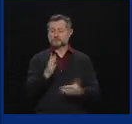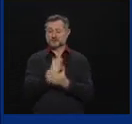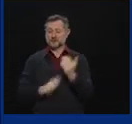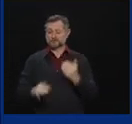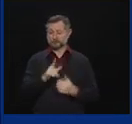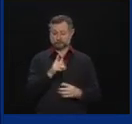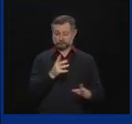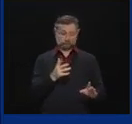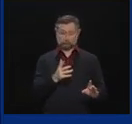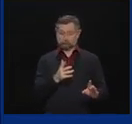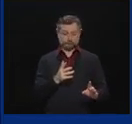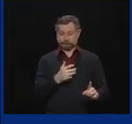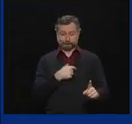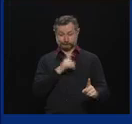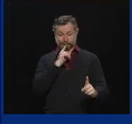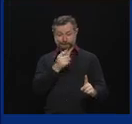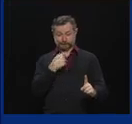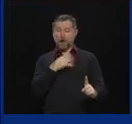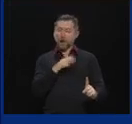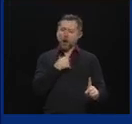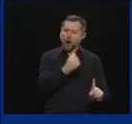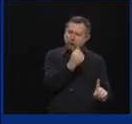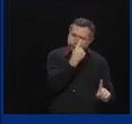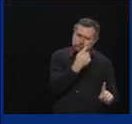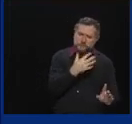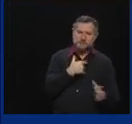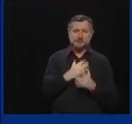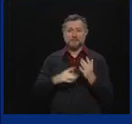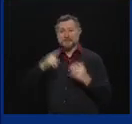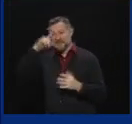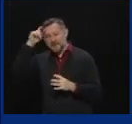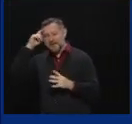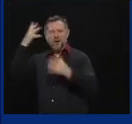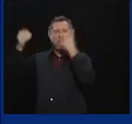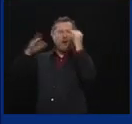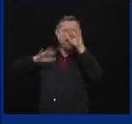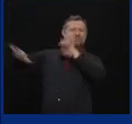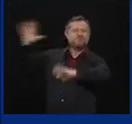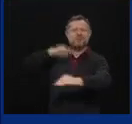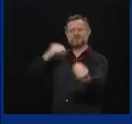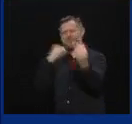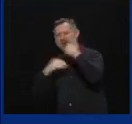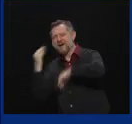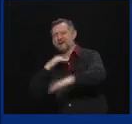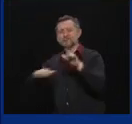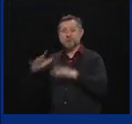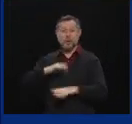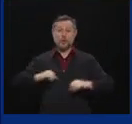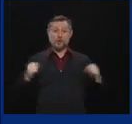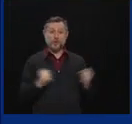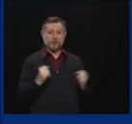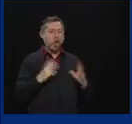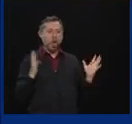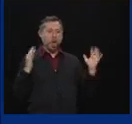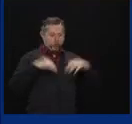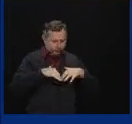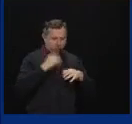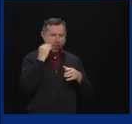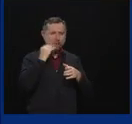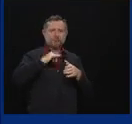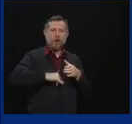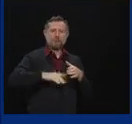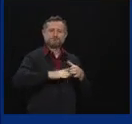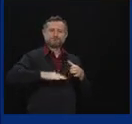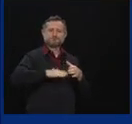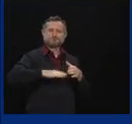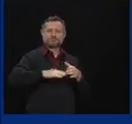to head indoors. They're outside a lot over the summer. All the outdoor dining was fun. It's getting a little colder now. People are just getting more